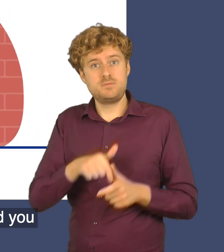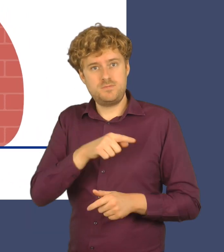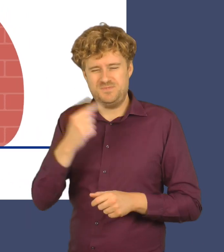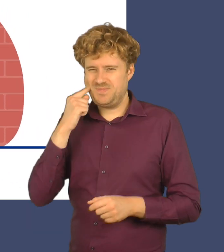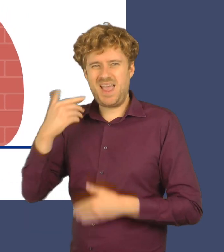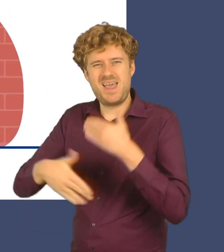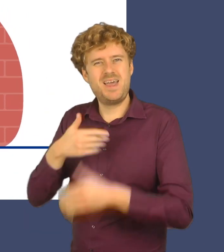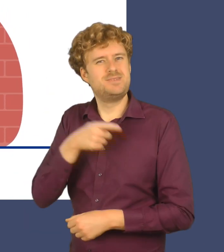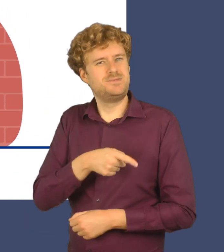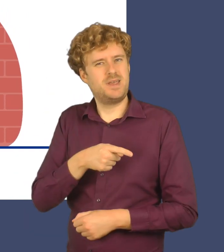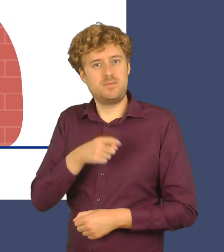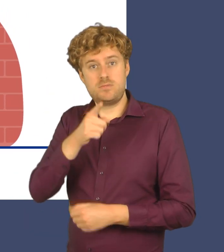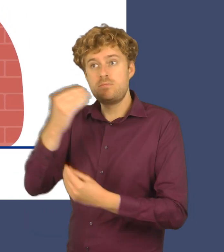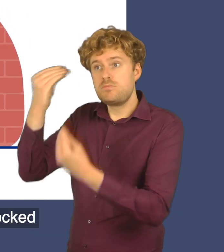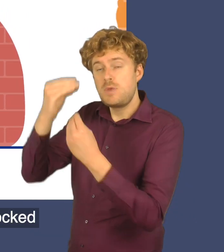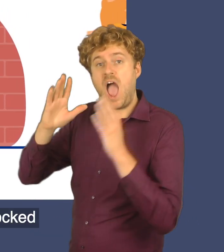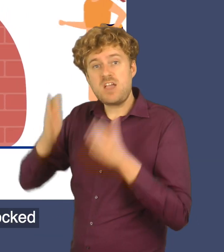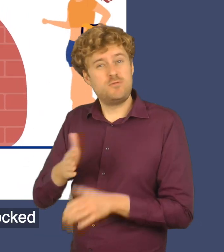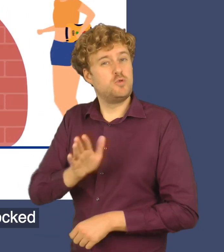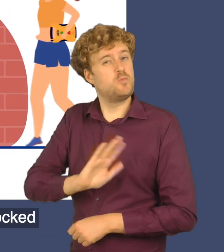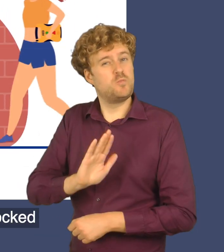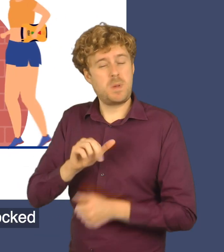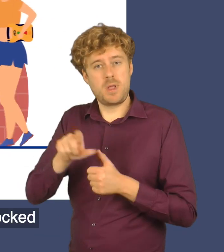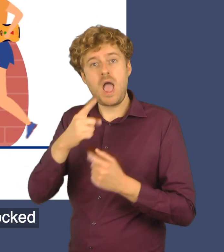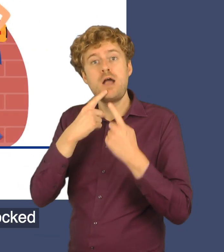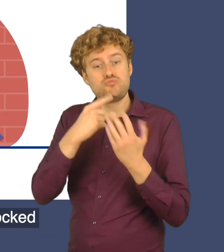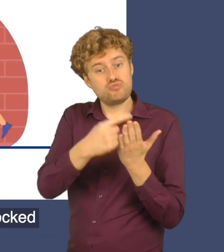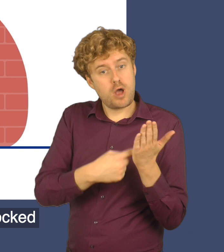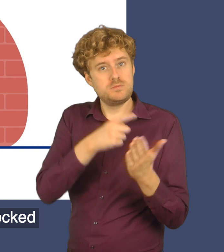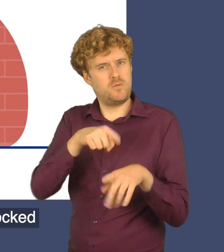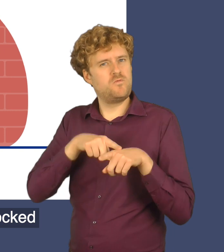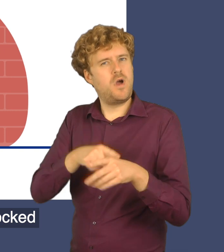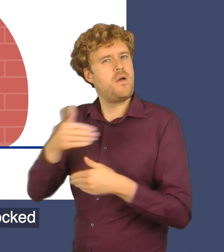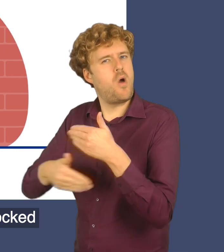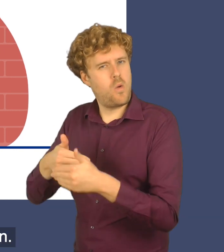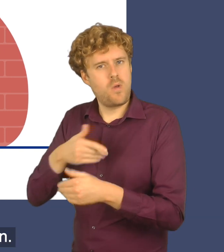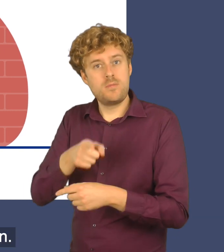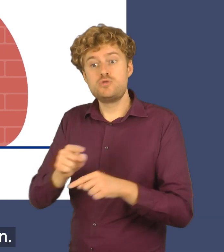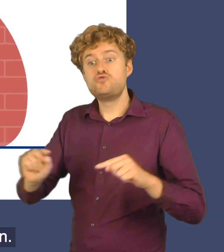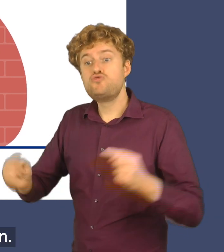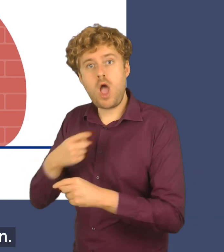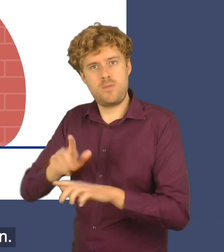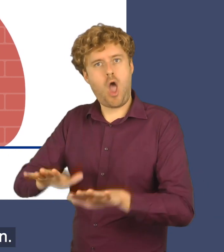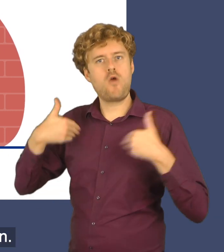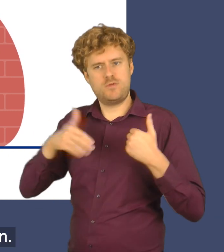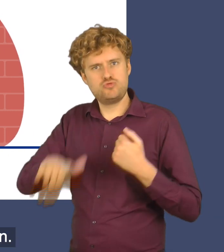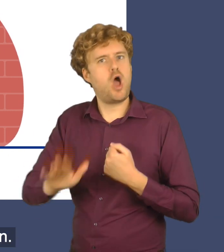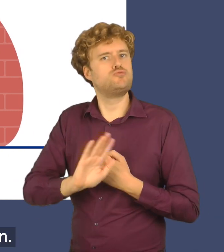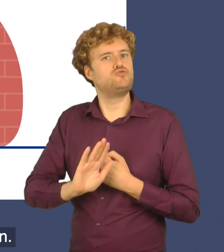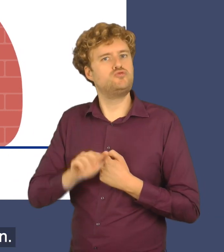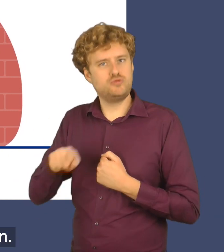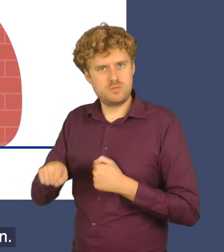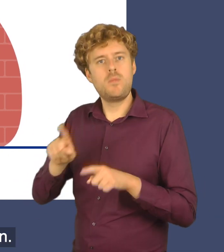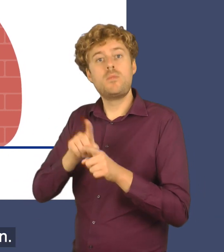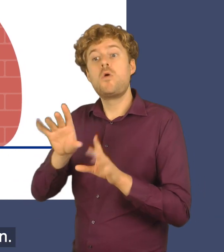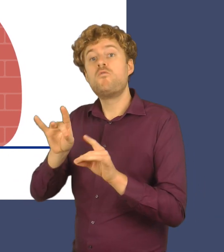trained. Just follow the instructions, keep your hands off when the person is being shocked, and make sure you return the defibrillator to its